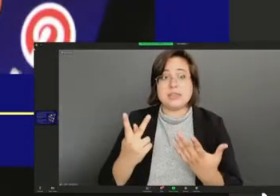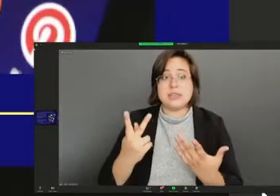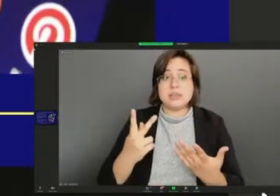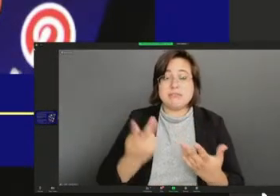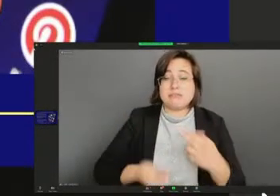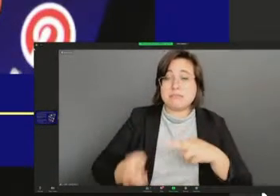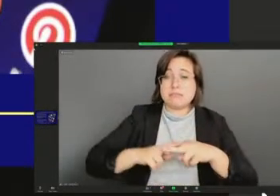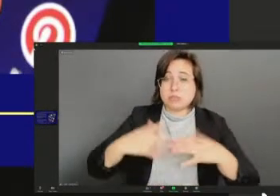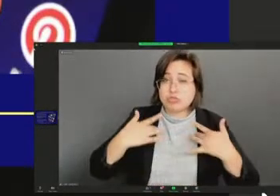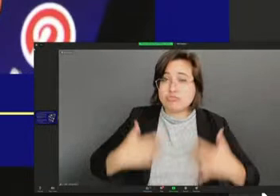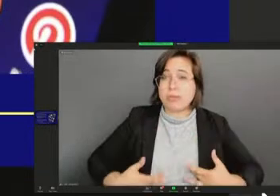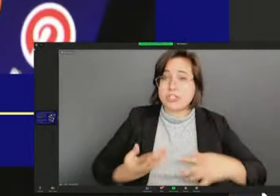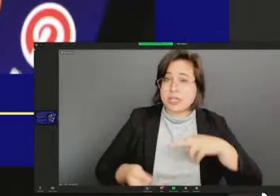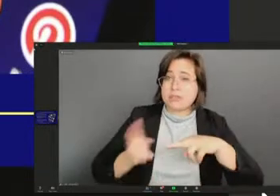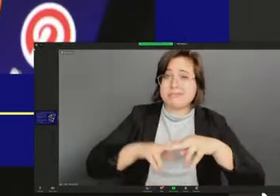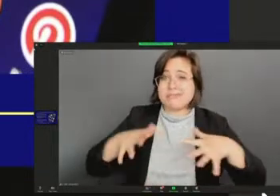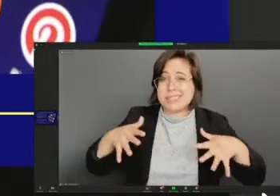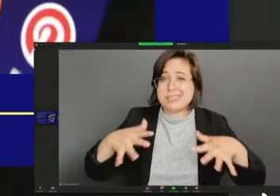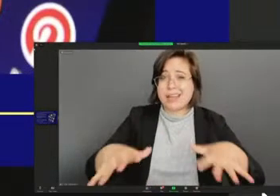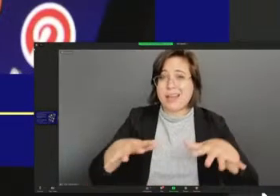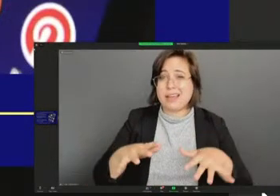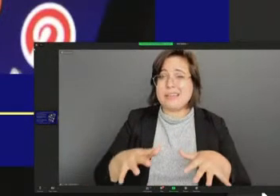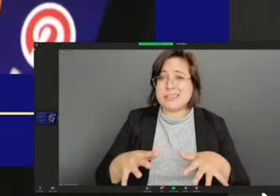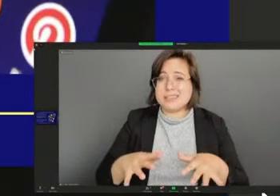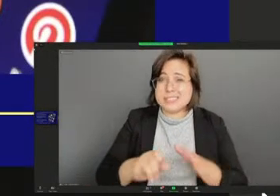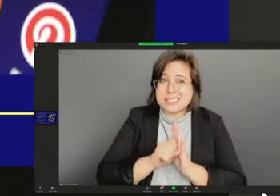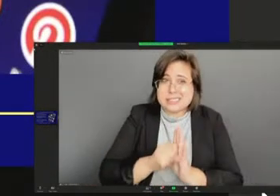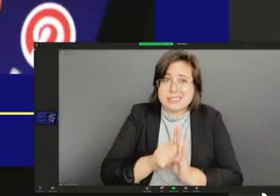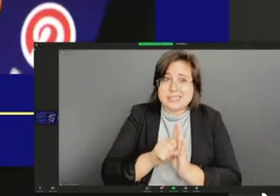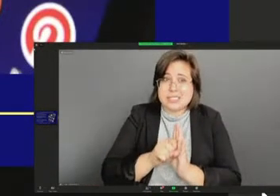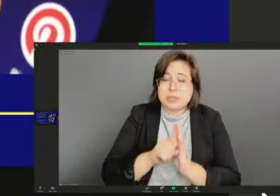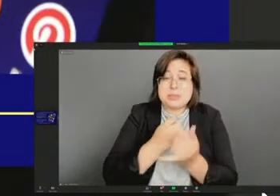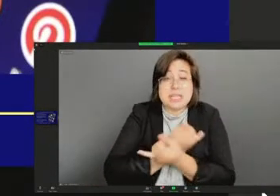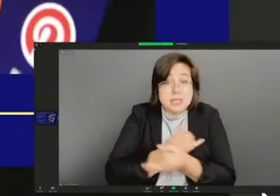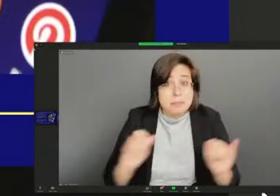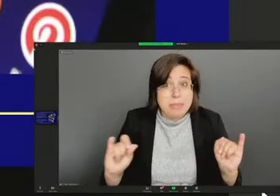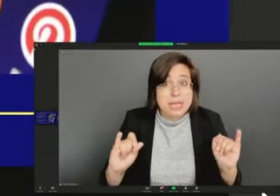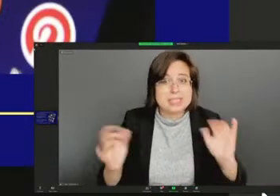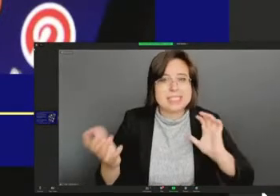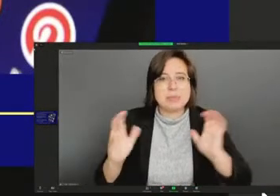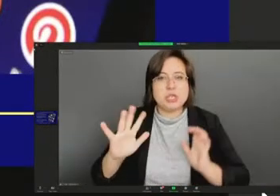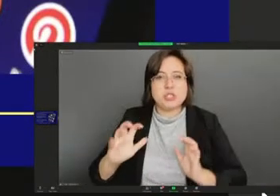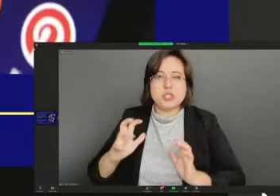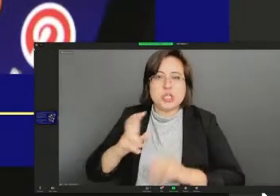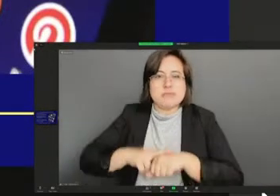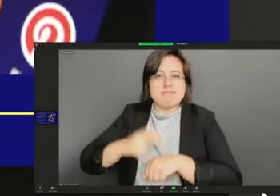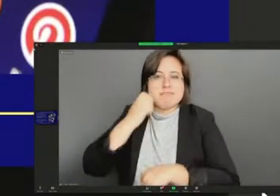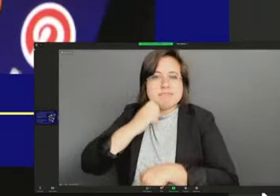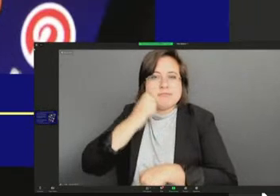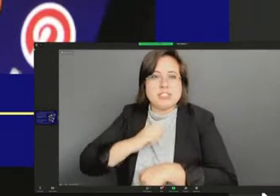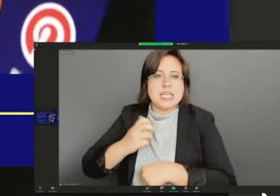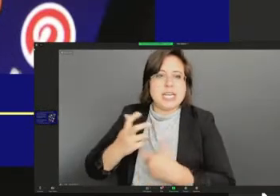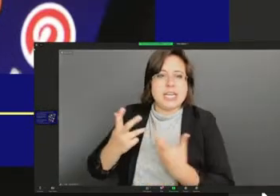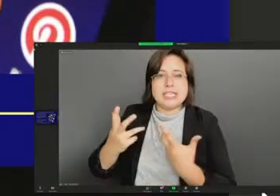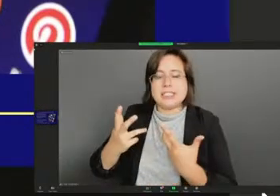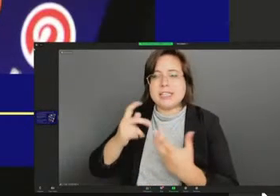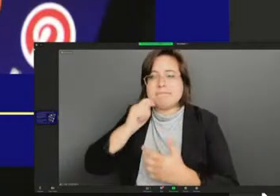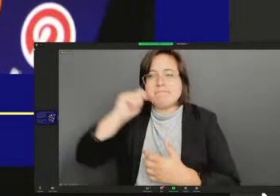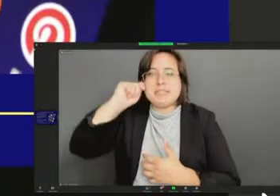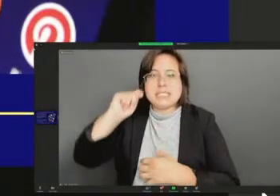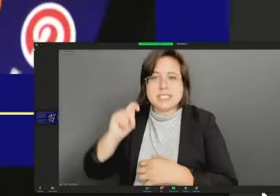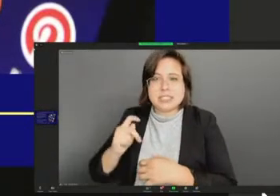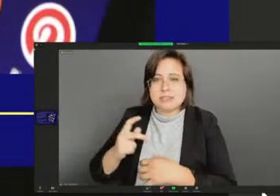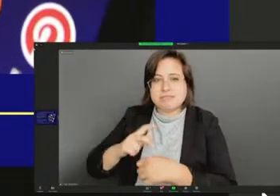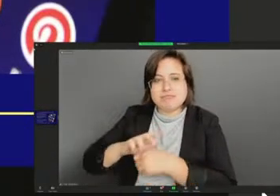anxiety symptoms, independent of a global measure of adolescent stress and independent of experiences